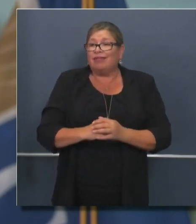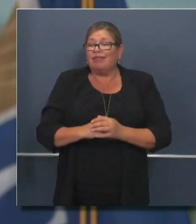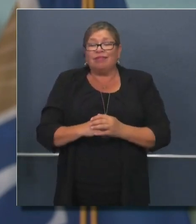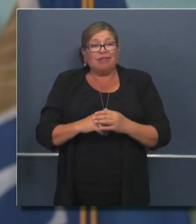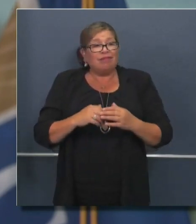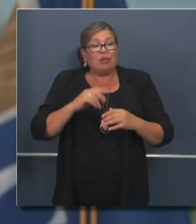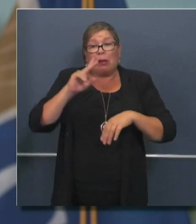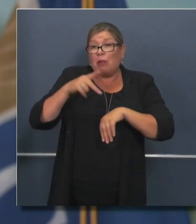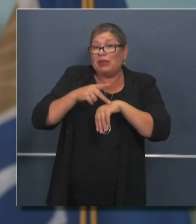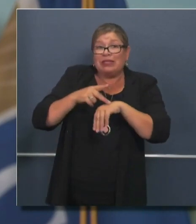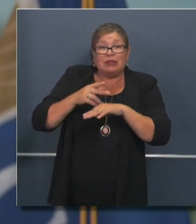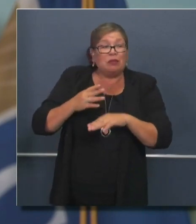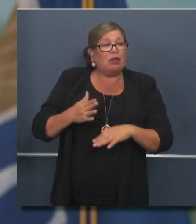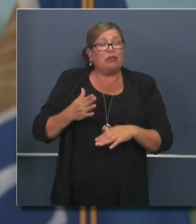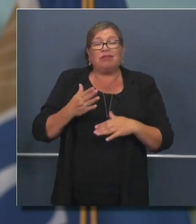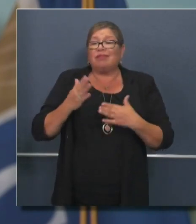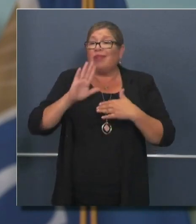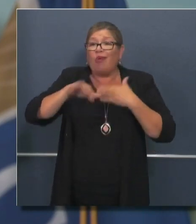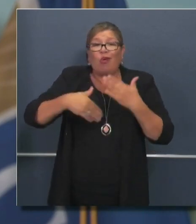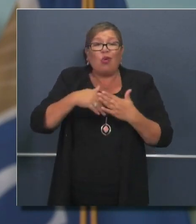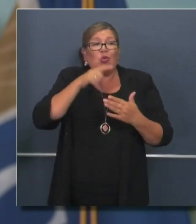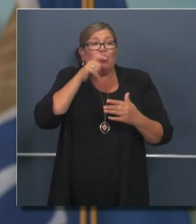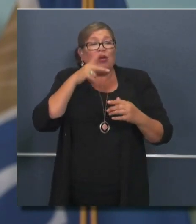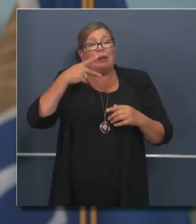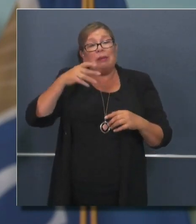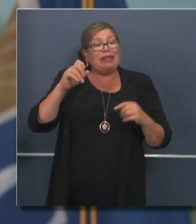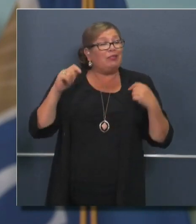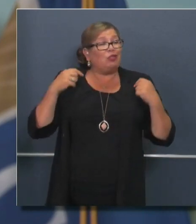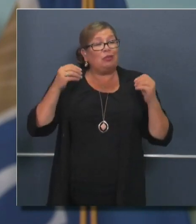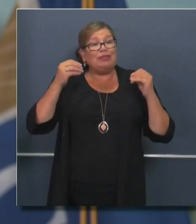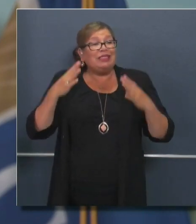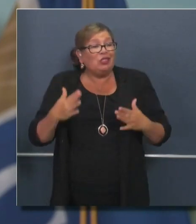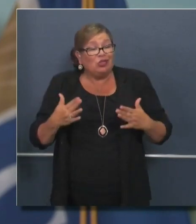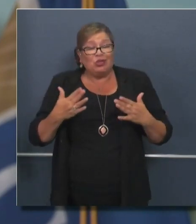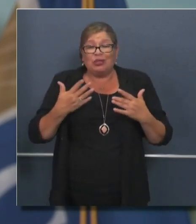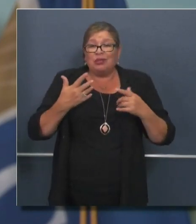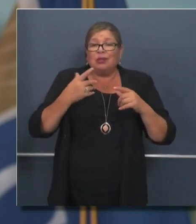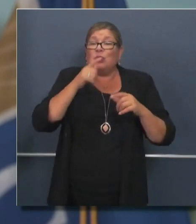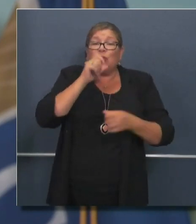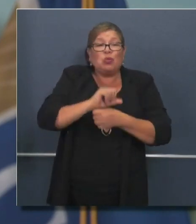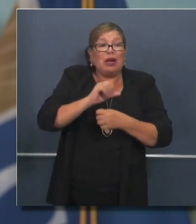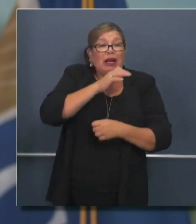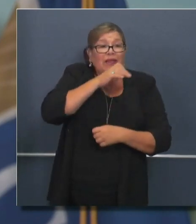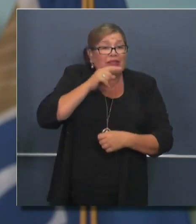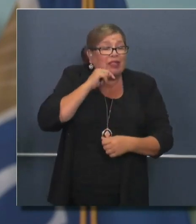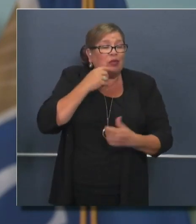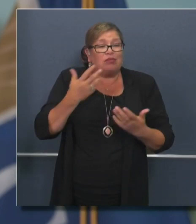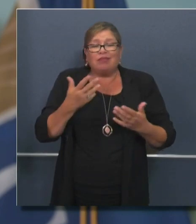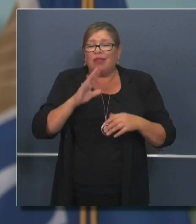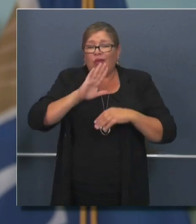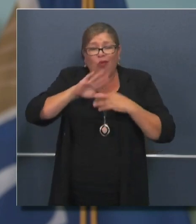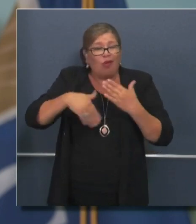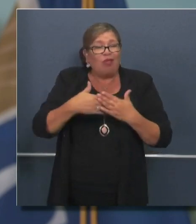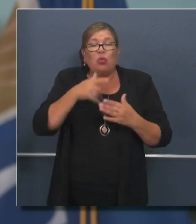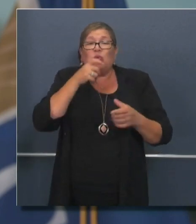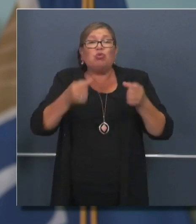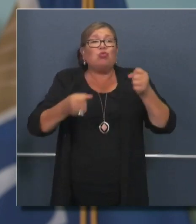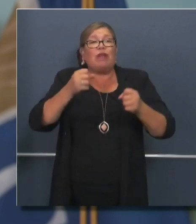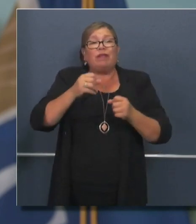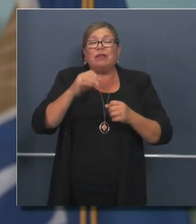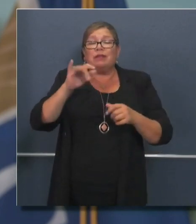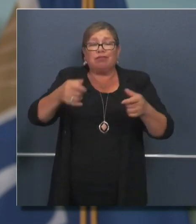our principals, our PE teachers, folks in the cafeteria, our janitorial staff, our bus